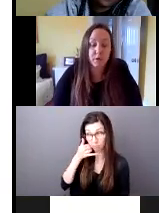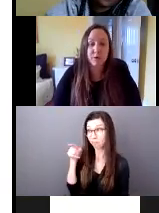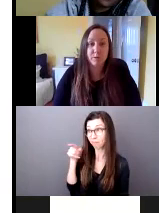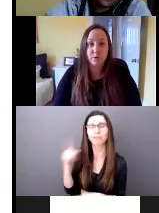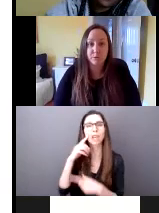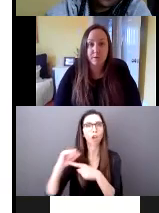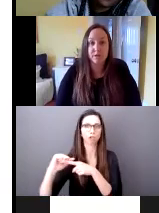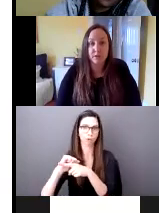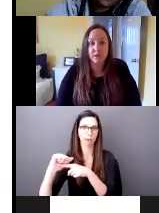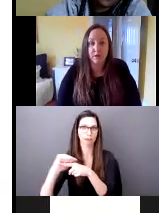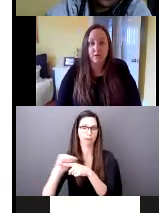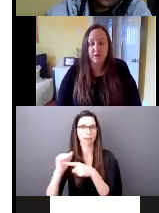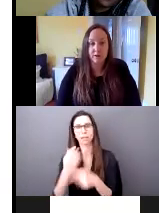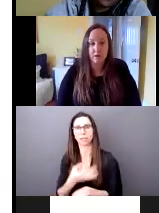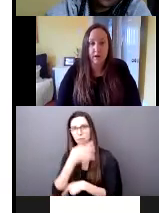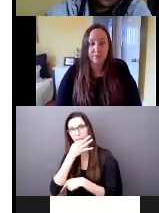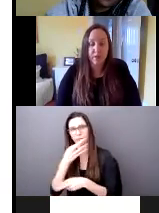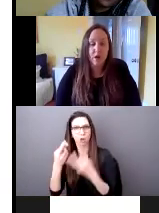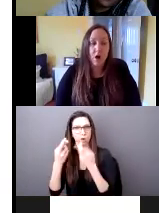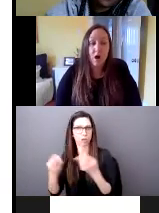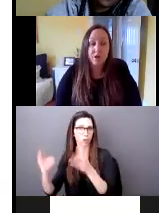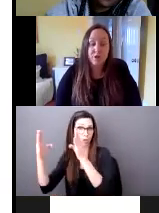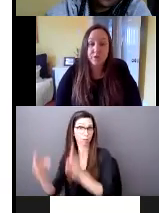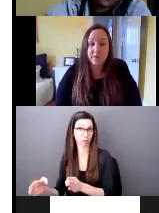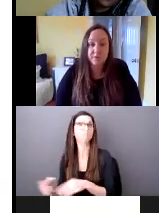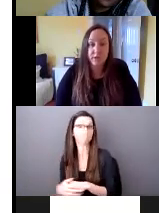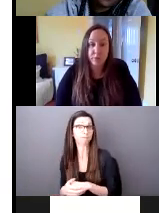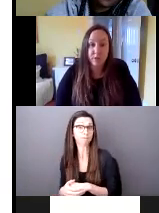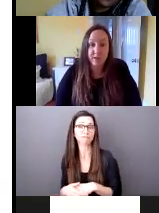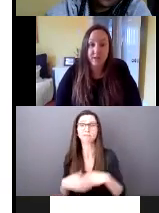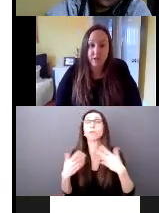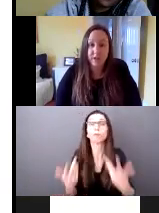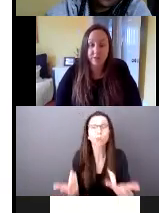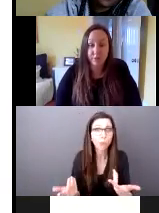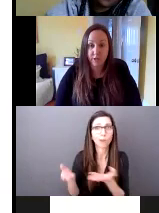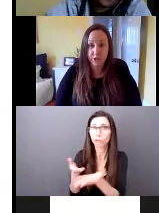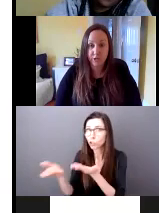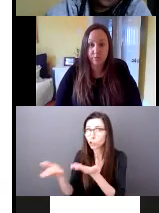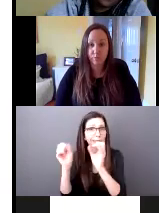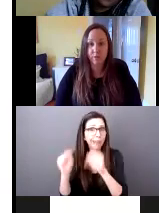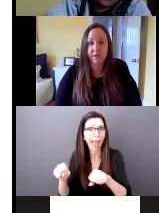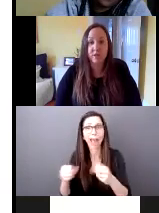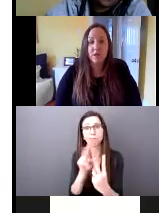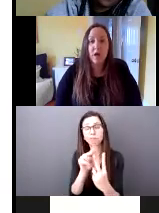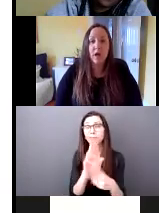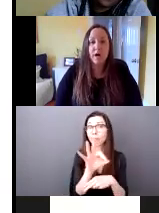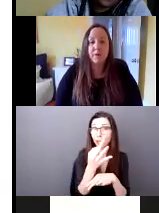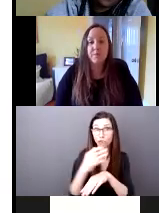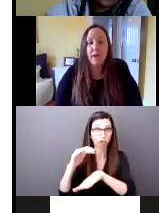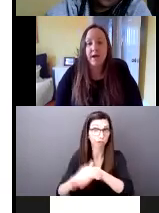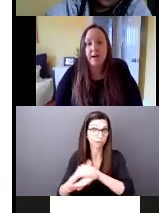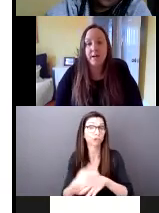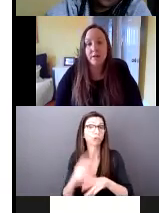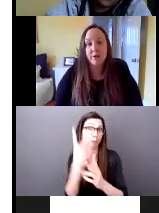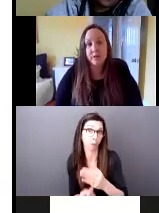certified community resource specialist on the other end of the line. Our service is available in English and in French at the moment.